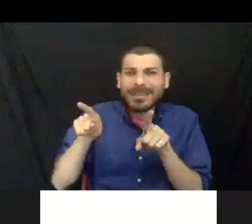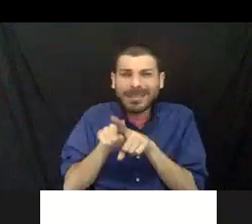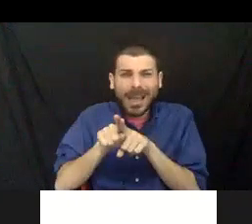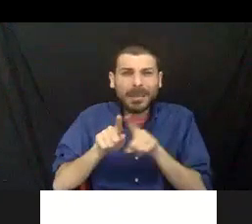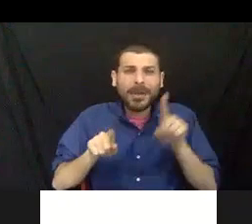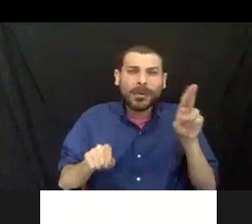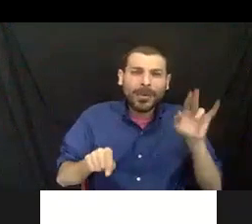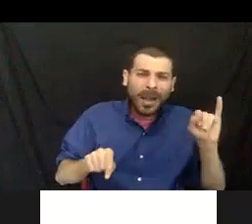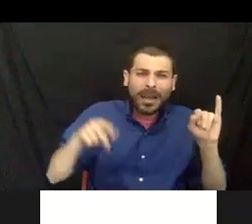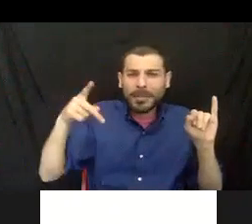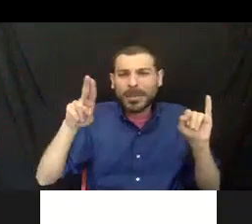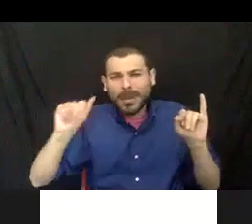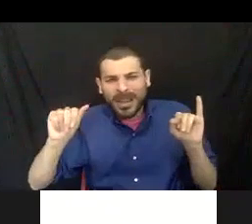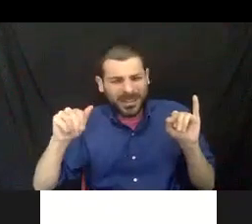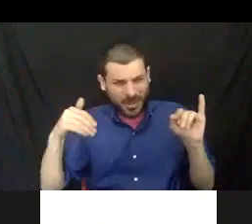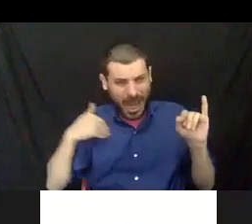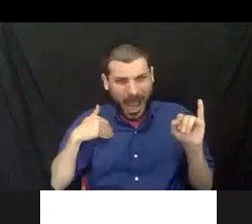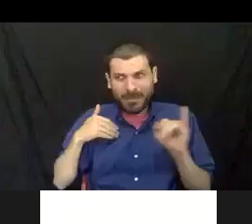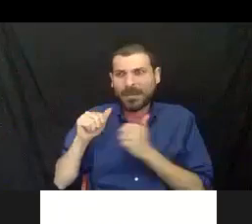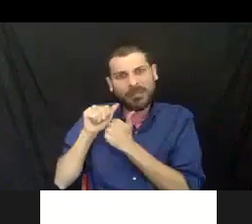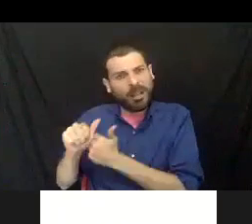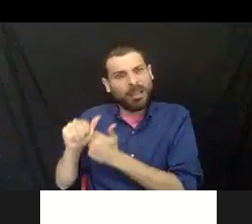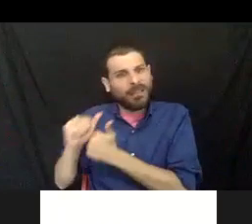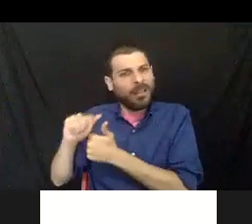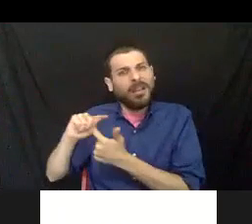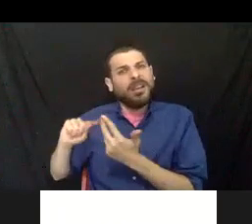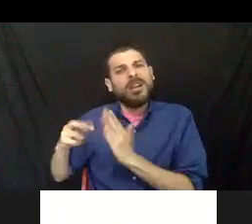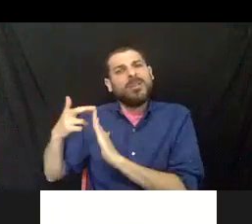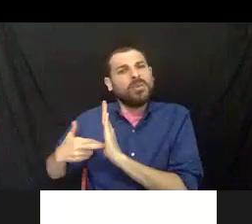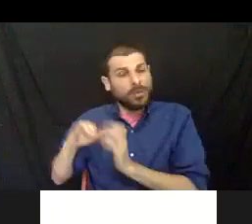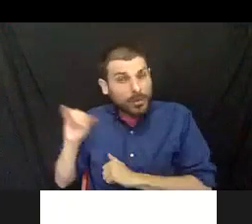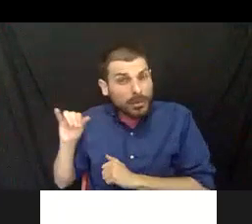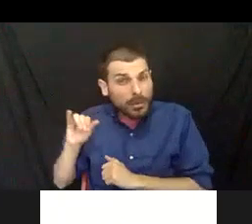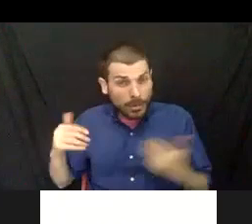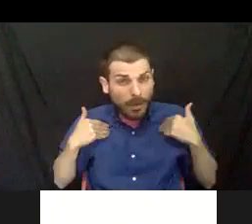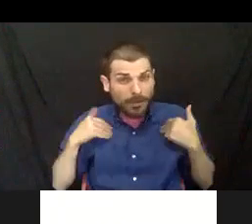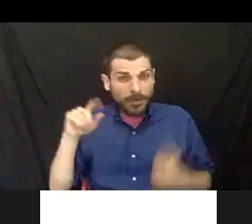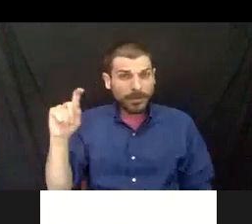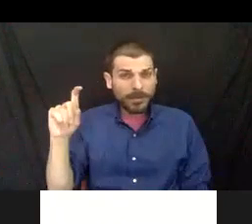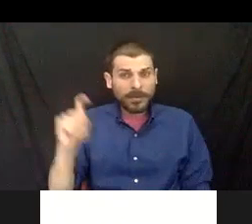be in compliance with all of that in order to qualify for the extra payment?